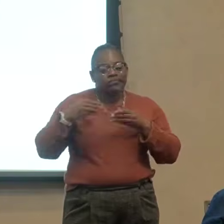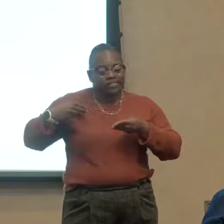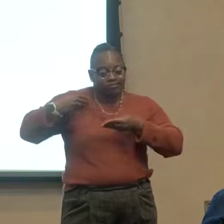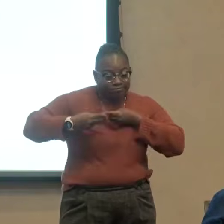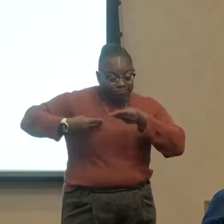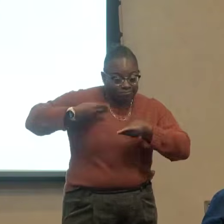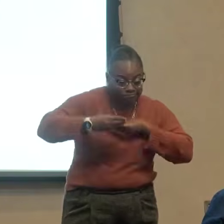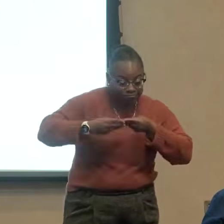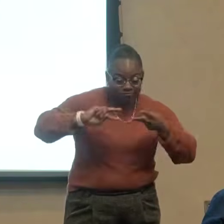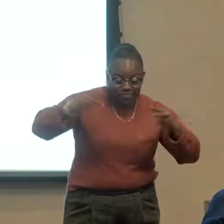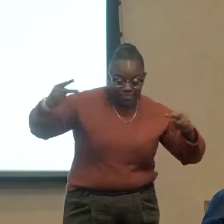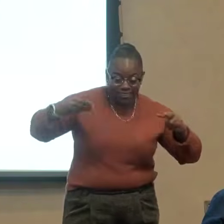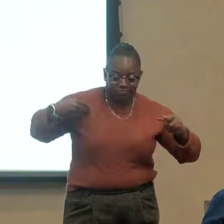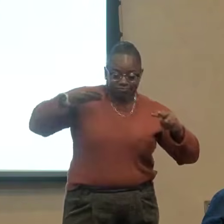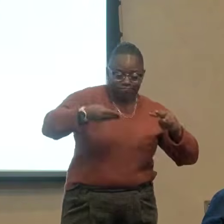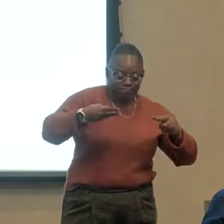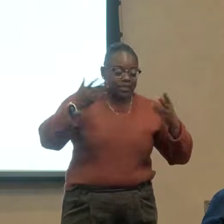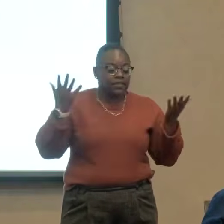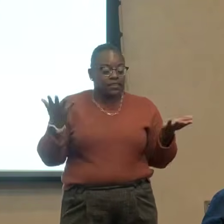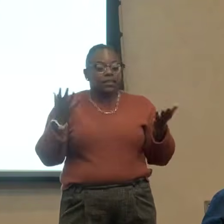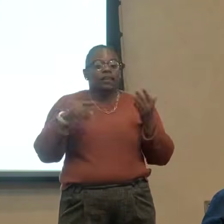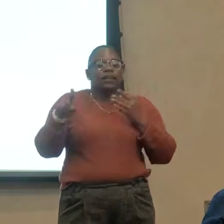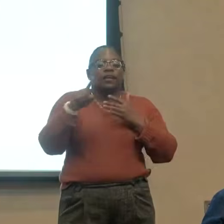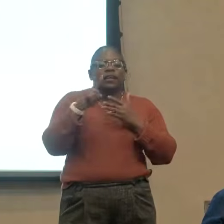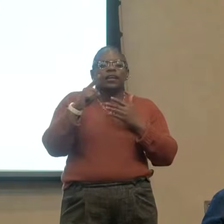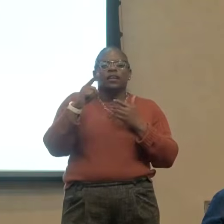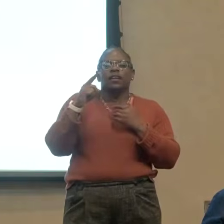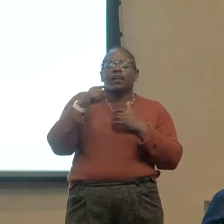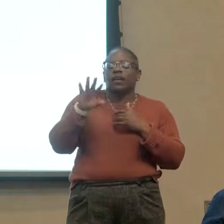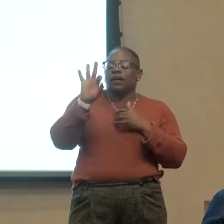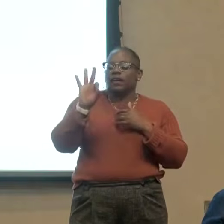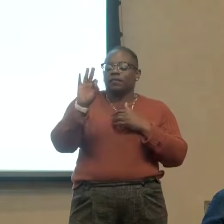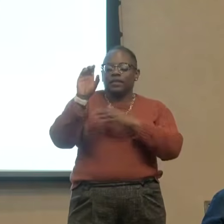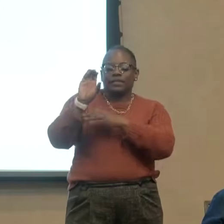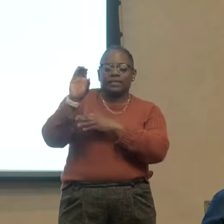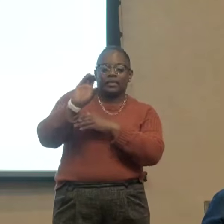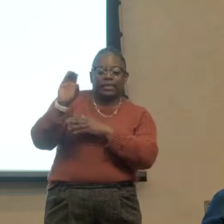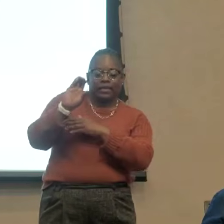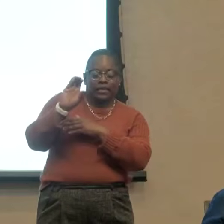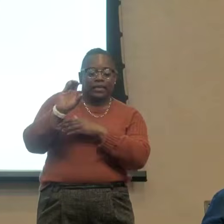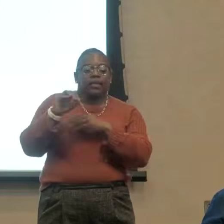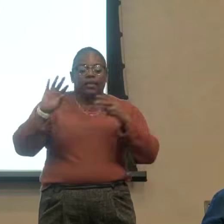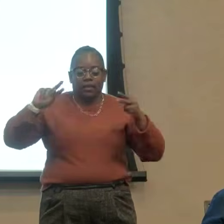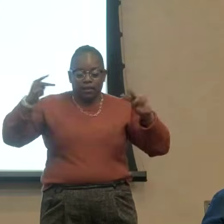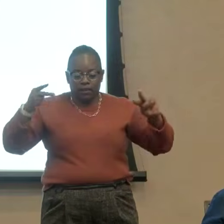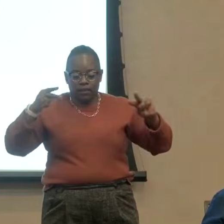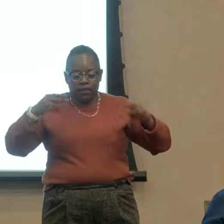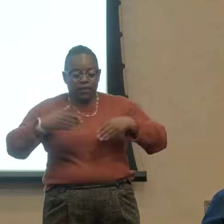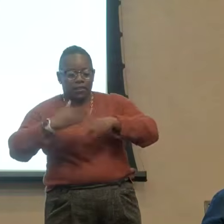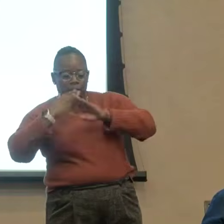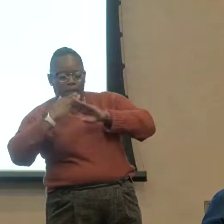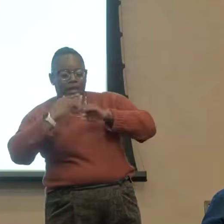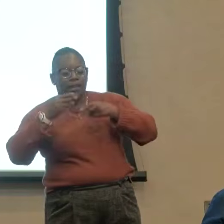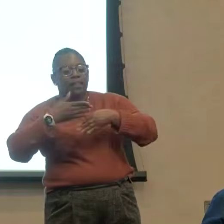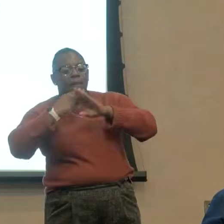genetic. There's theories that an FC receptor in the spleen that blocks the